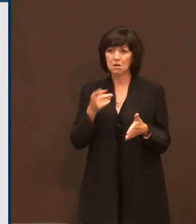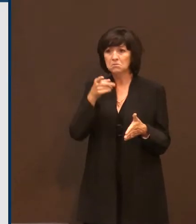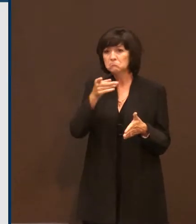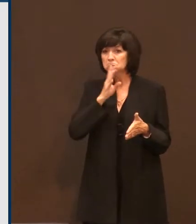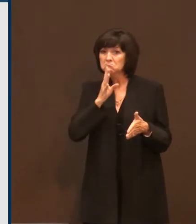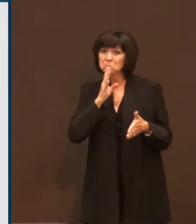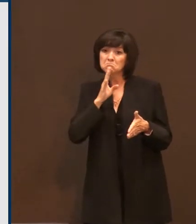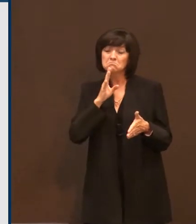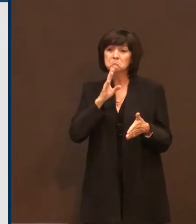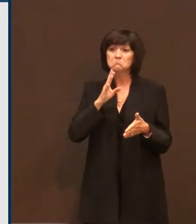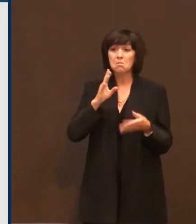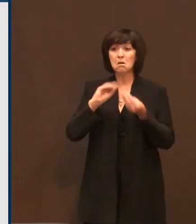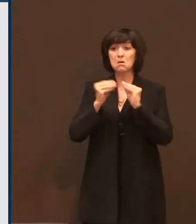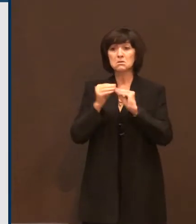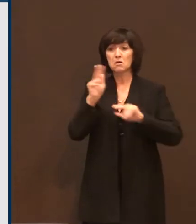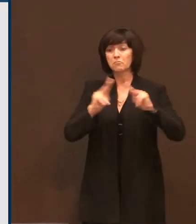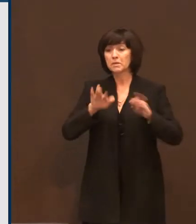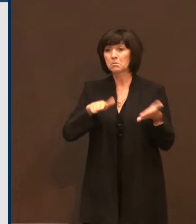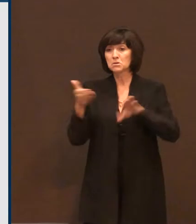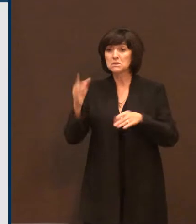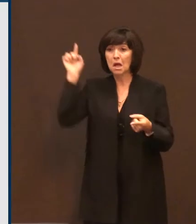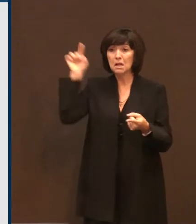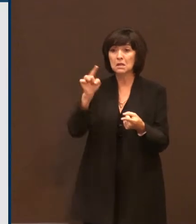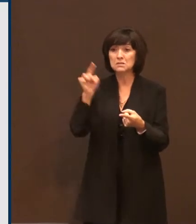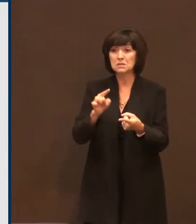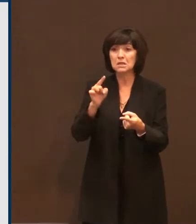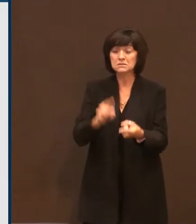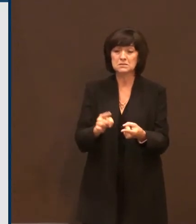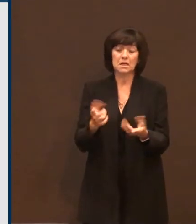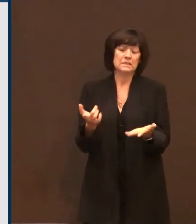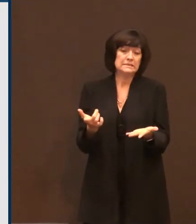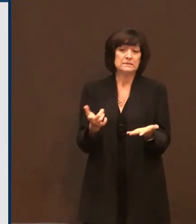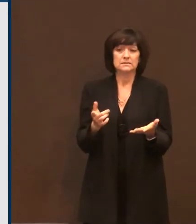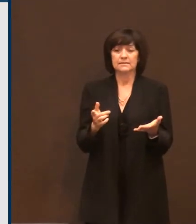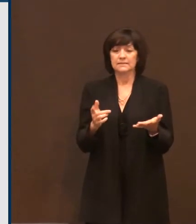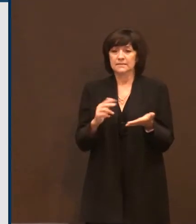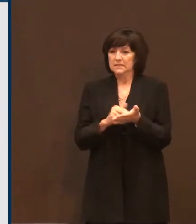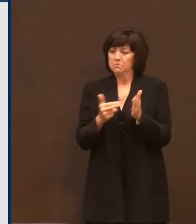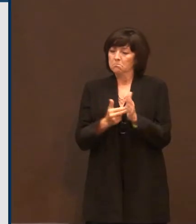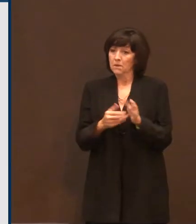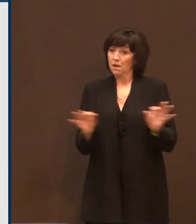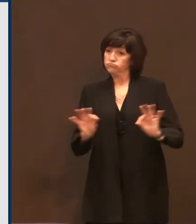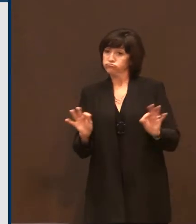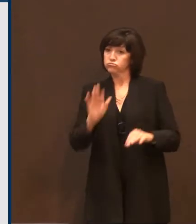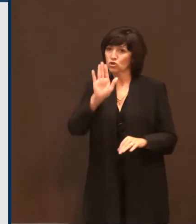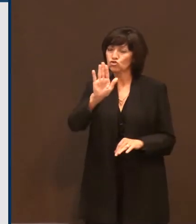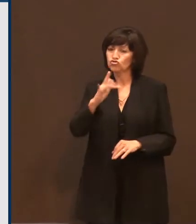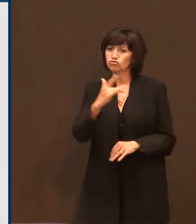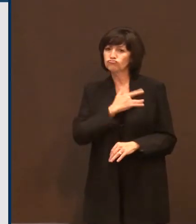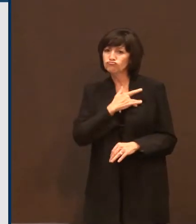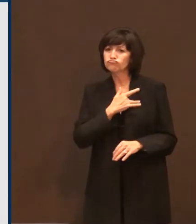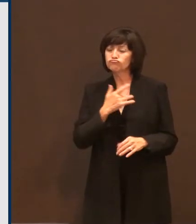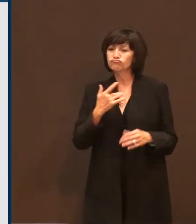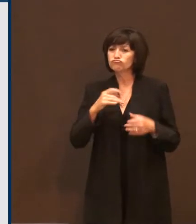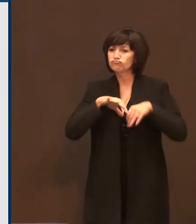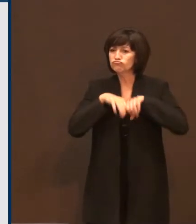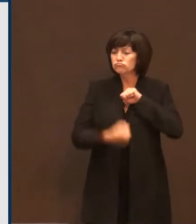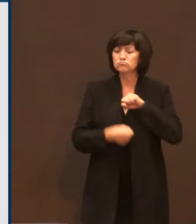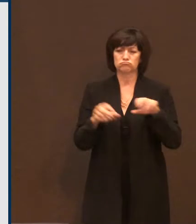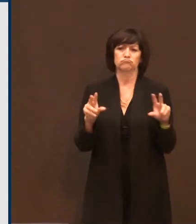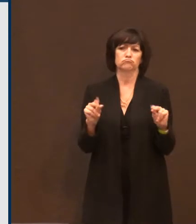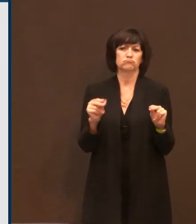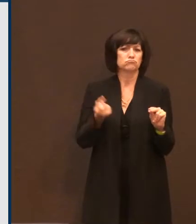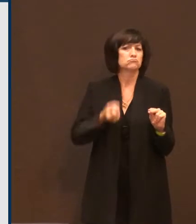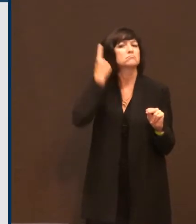has improved, particularly protecting those that are in nursing homes and